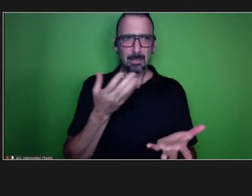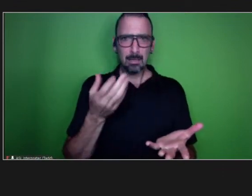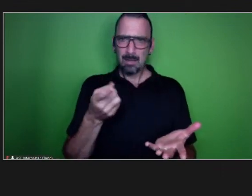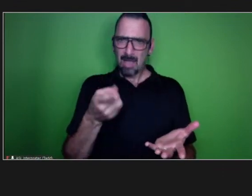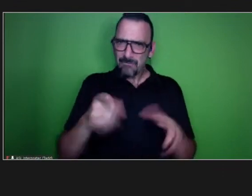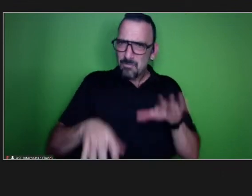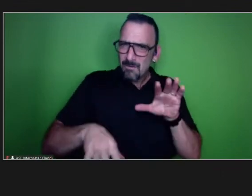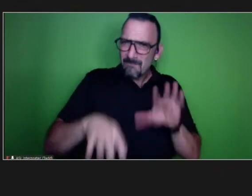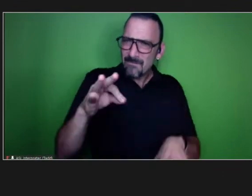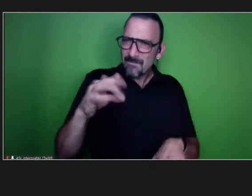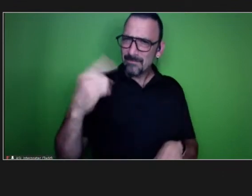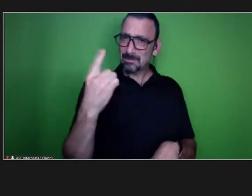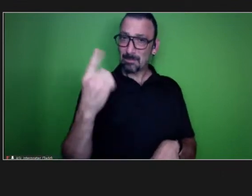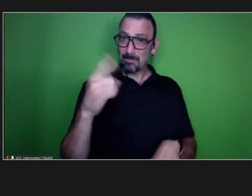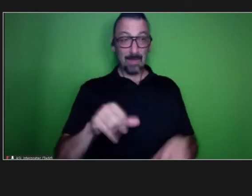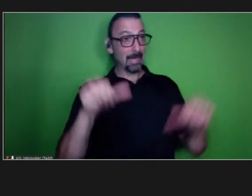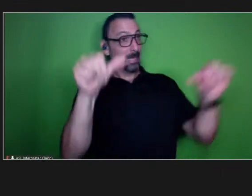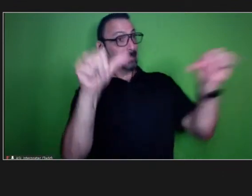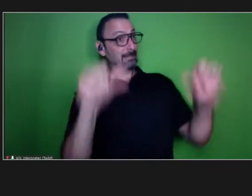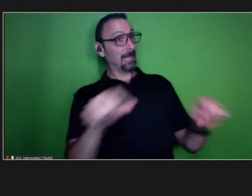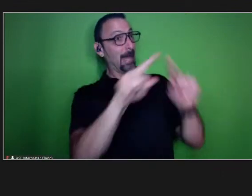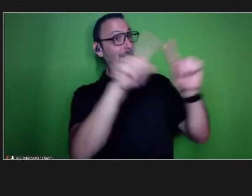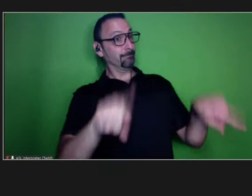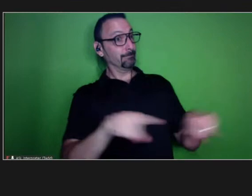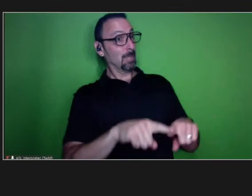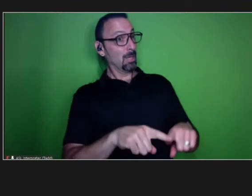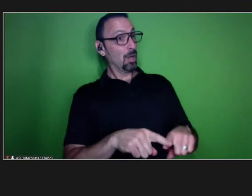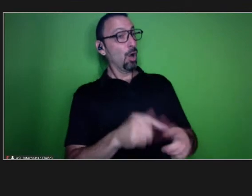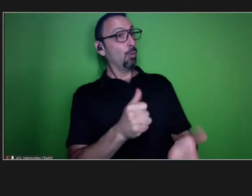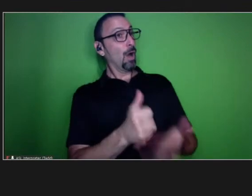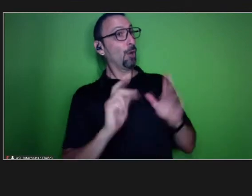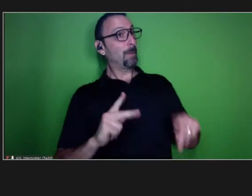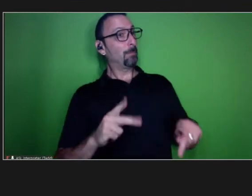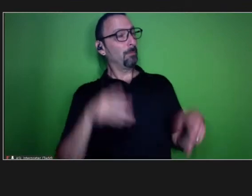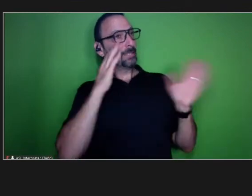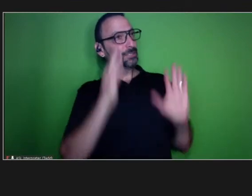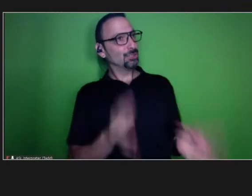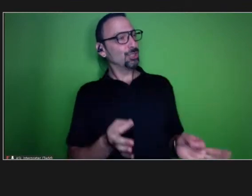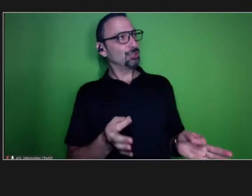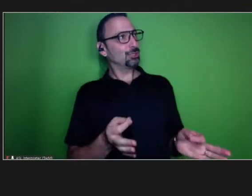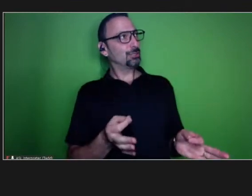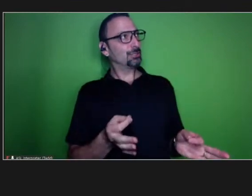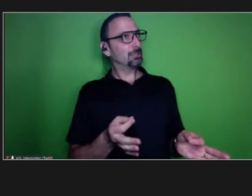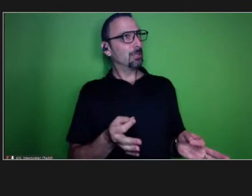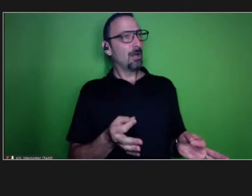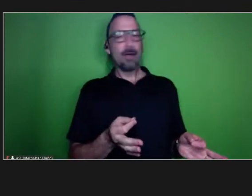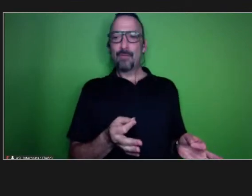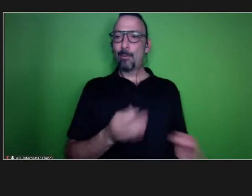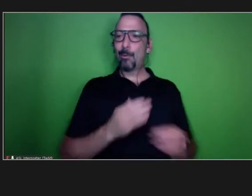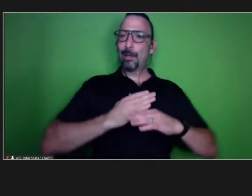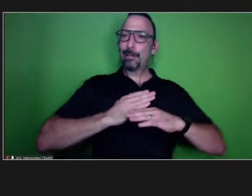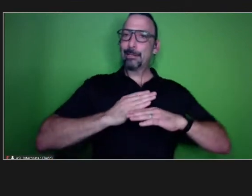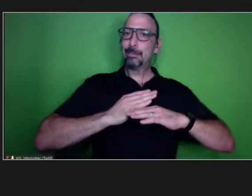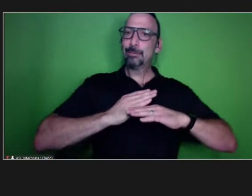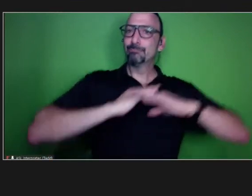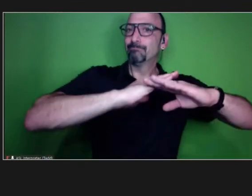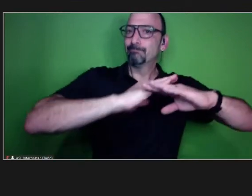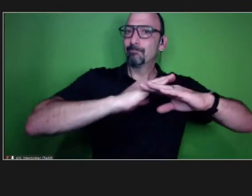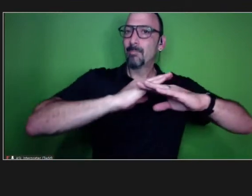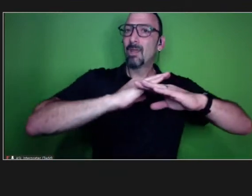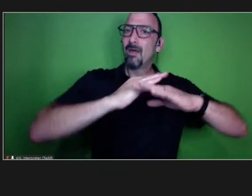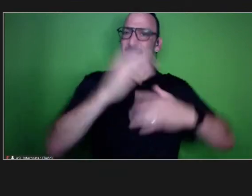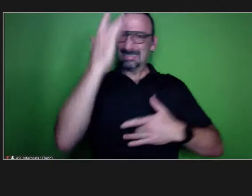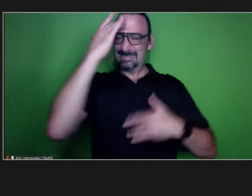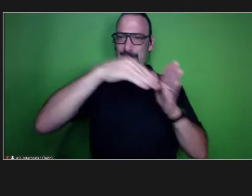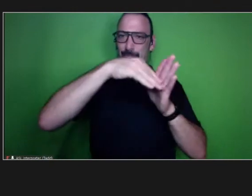to indicate that a sign will cause people to make decisions that will halt the progress of the disease, or if this is